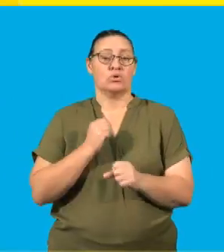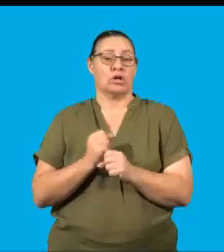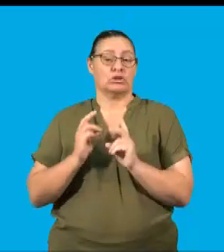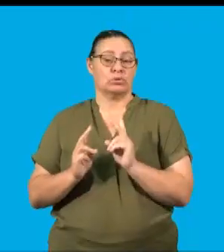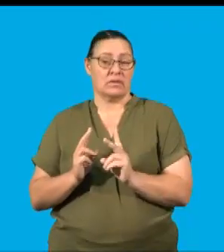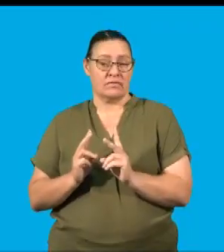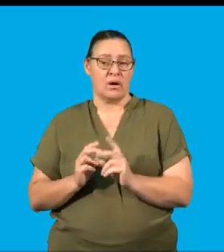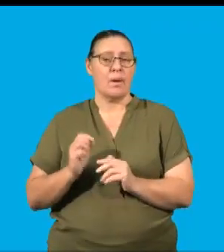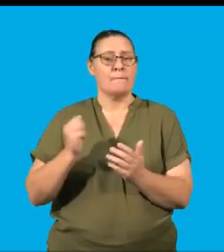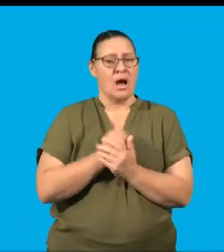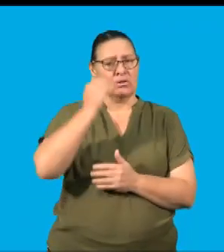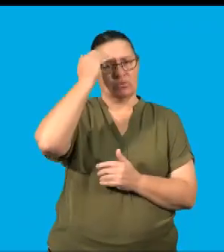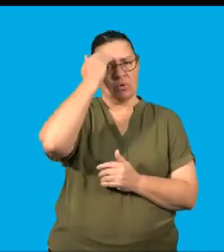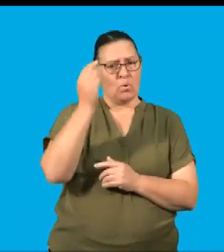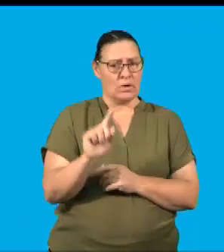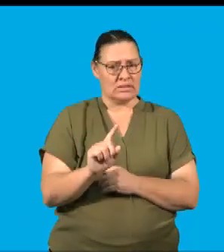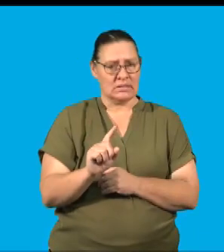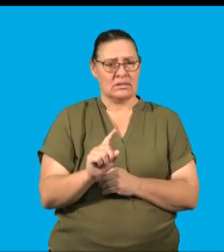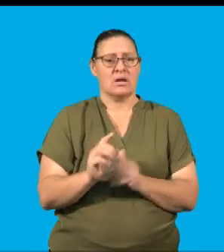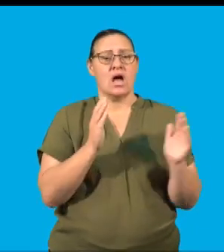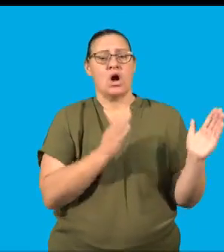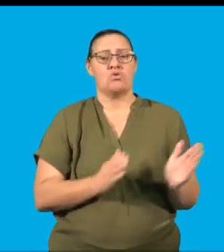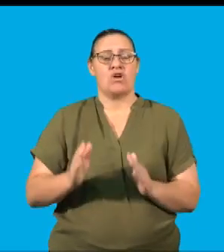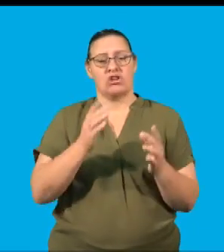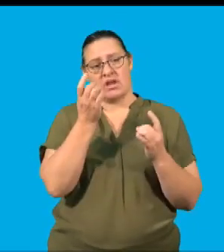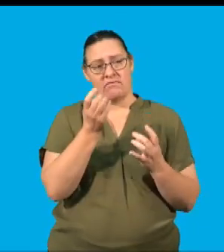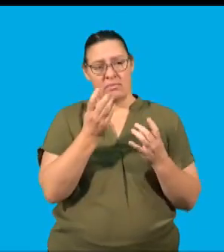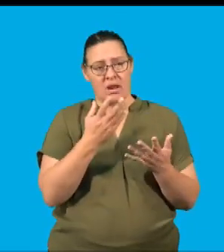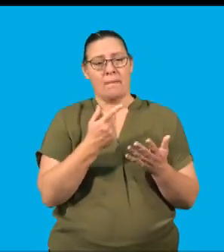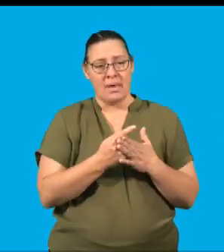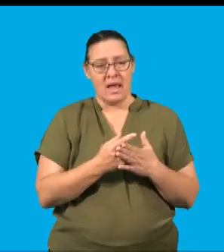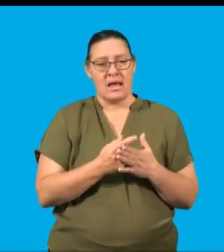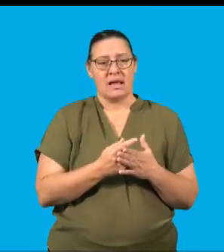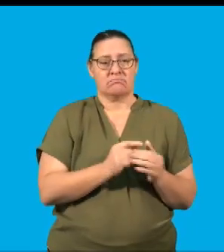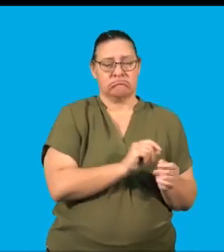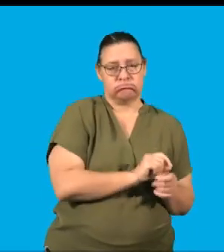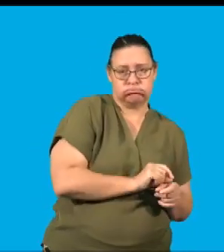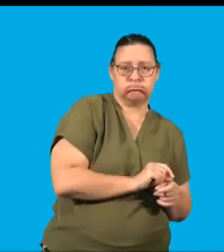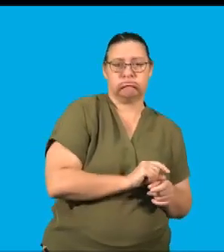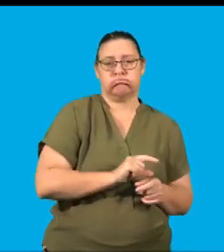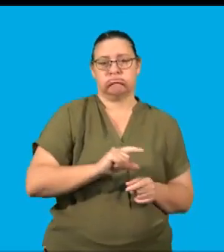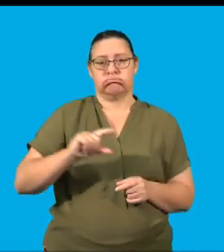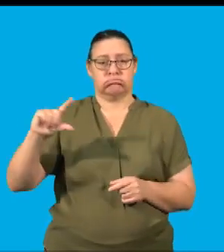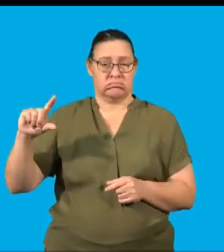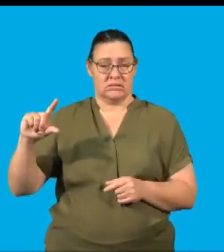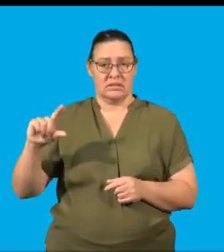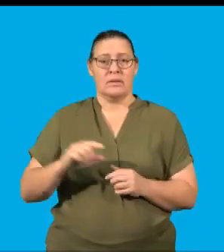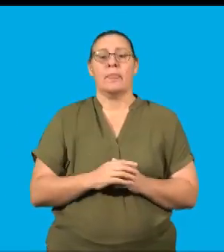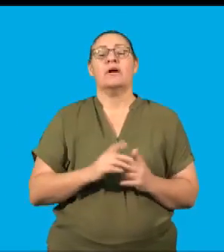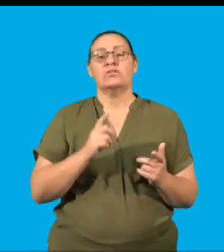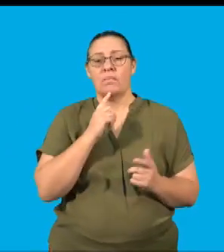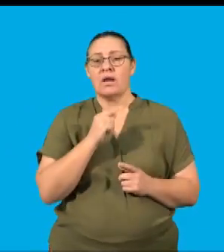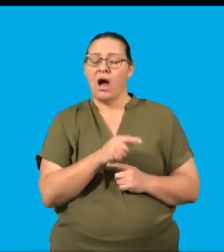12, what you should be knowing is arranging your data in ascending order. You will see when you calculate the quartiles,